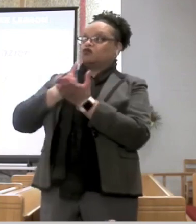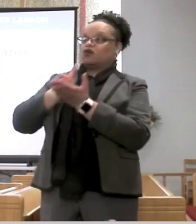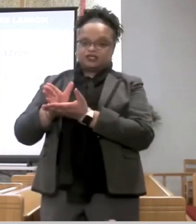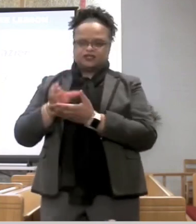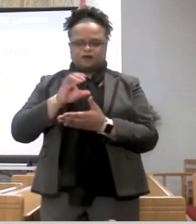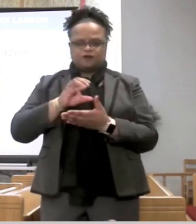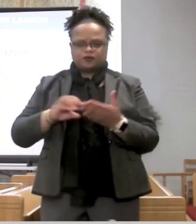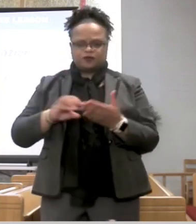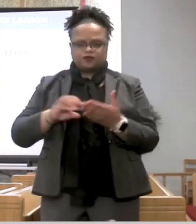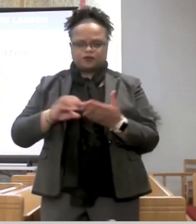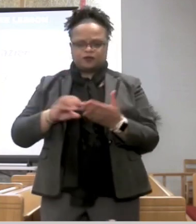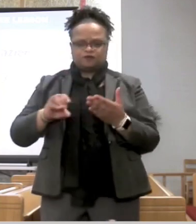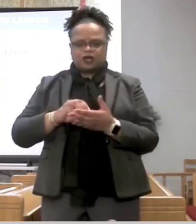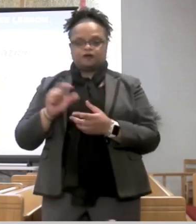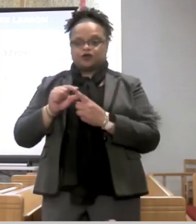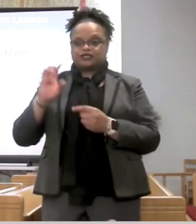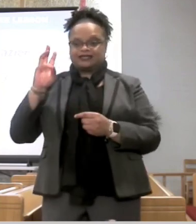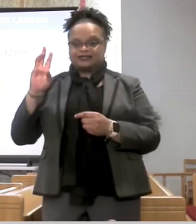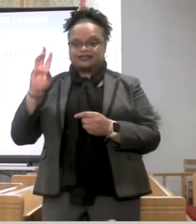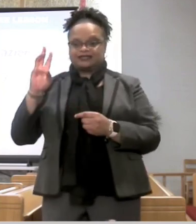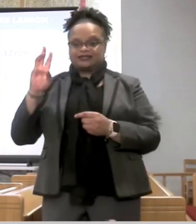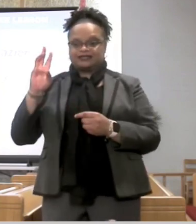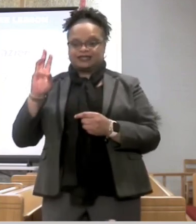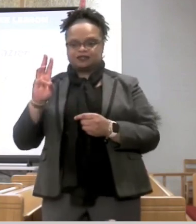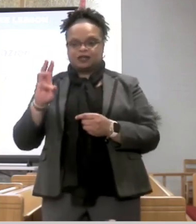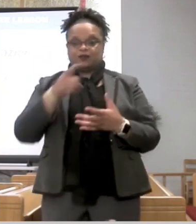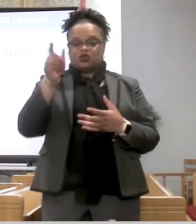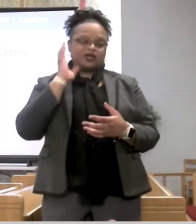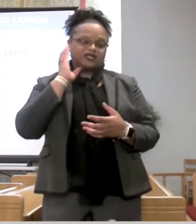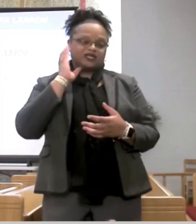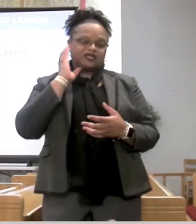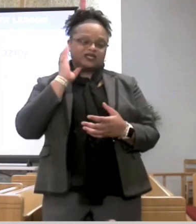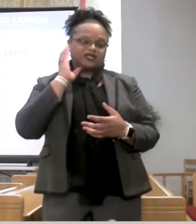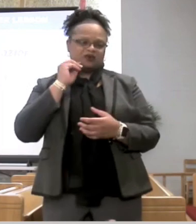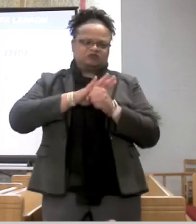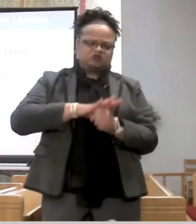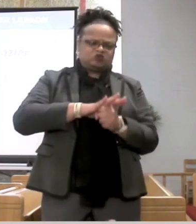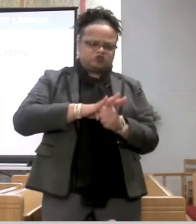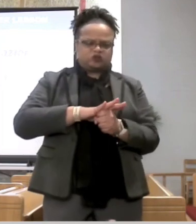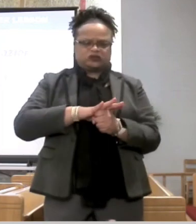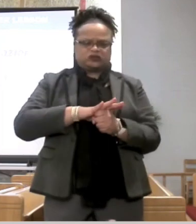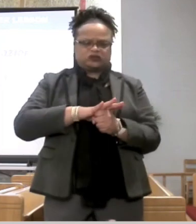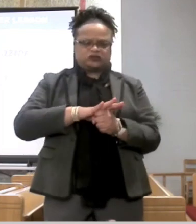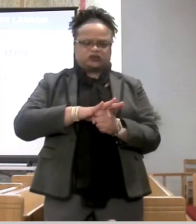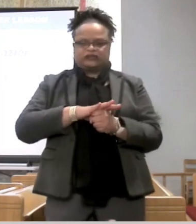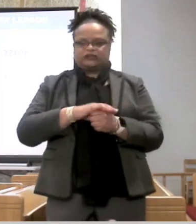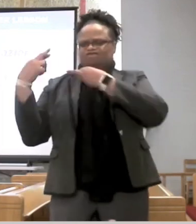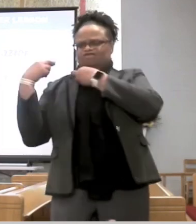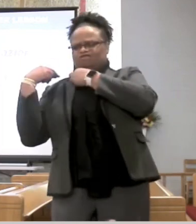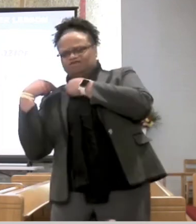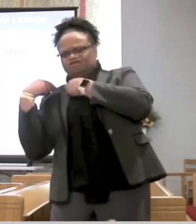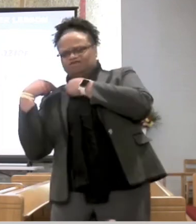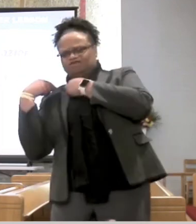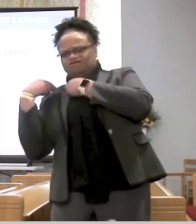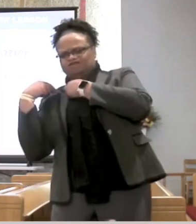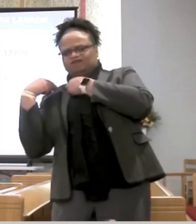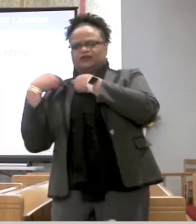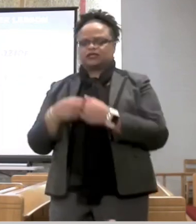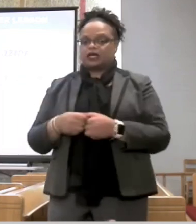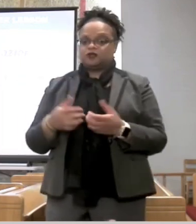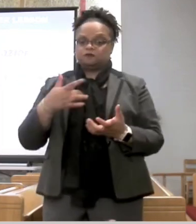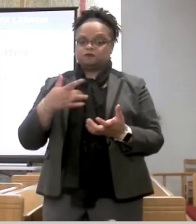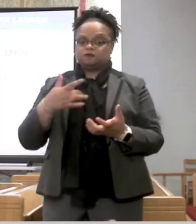right? Have you ever been oppressed or felt like you have a heavy load or you have a burden that you're carrying? Do you